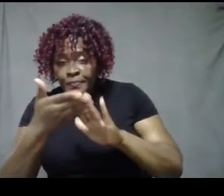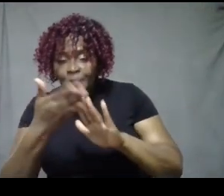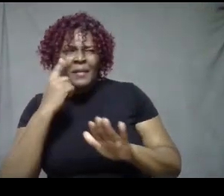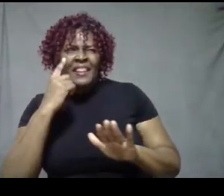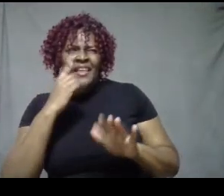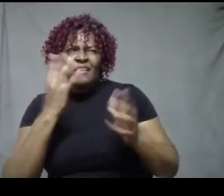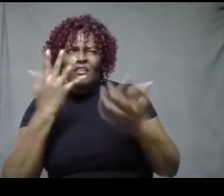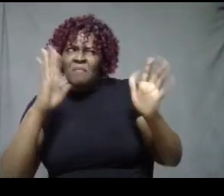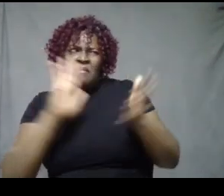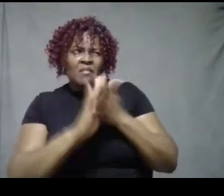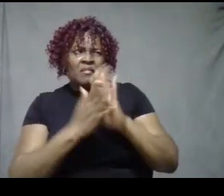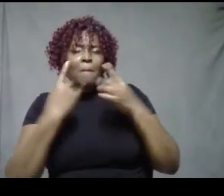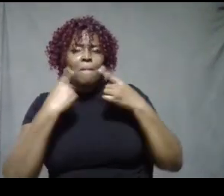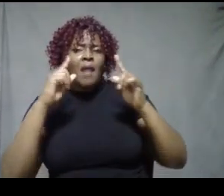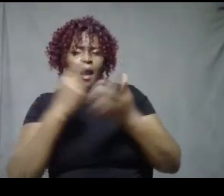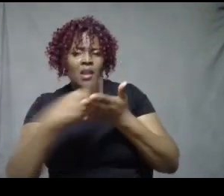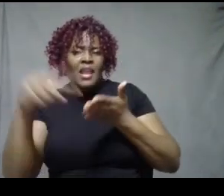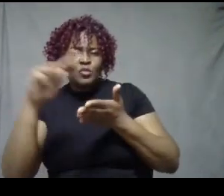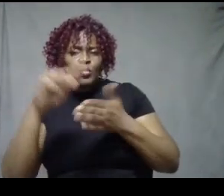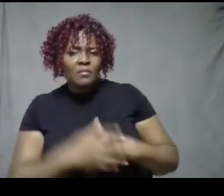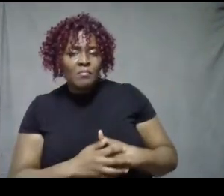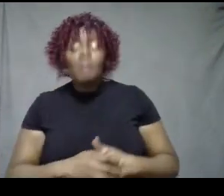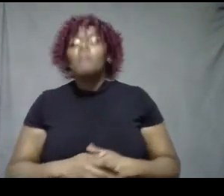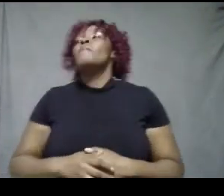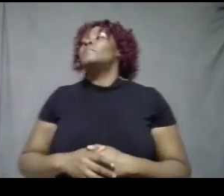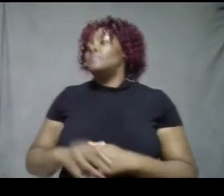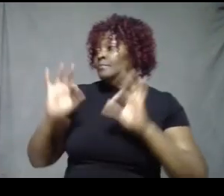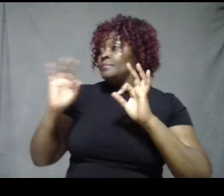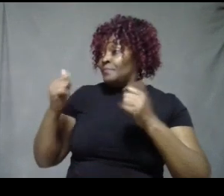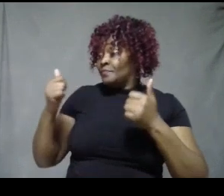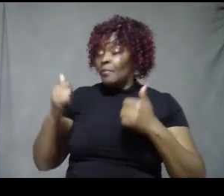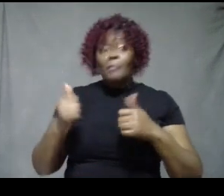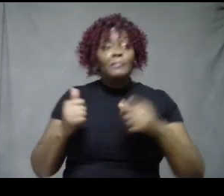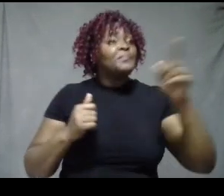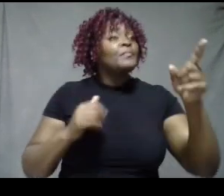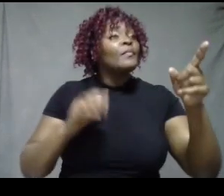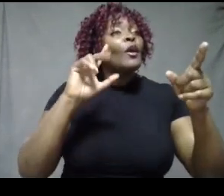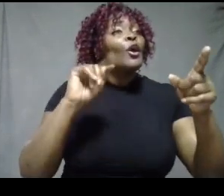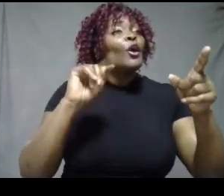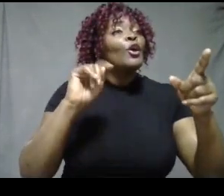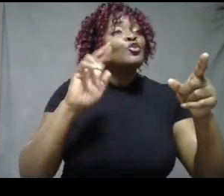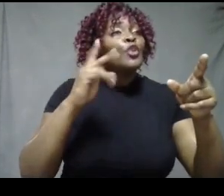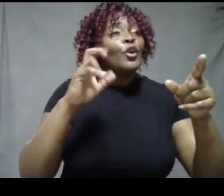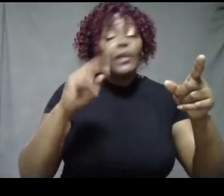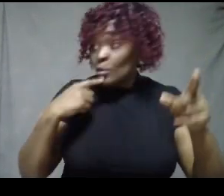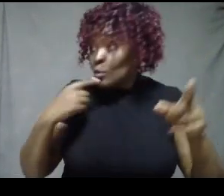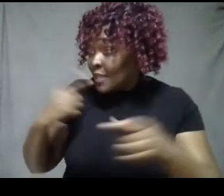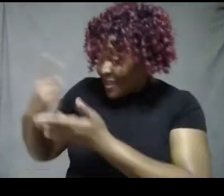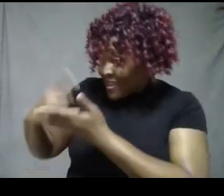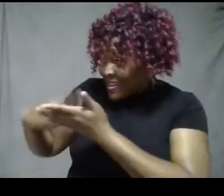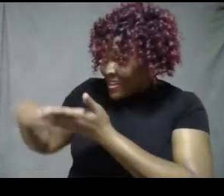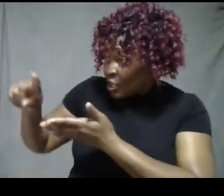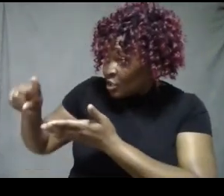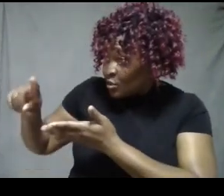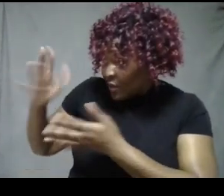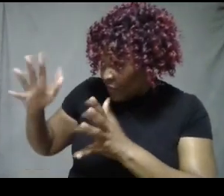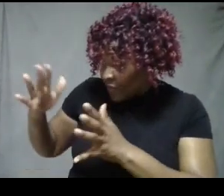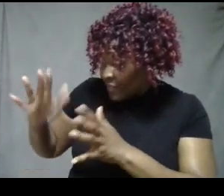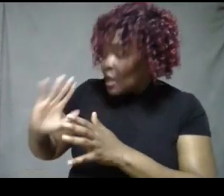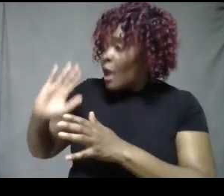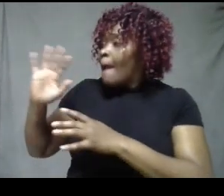next week. Okay, that's good. Great. Thank you. Commissioner Turkin? So you would say you can get it done by next week, and then when could businesses start